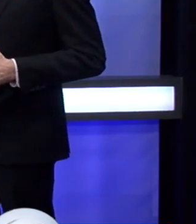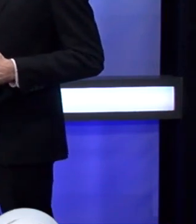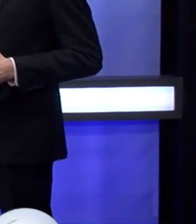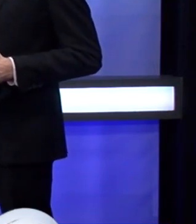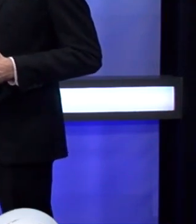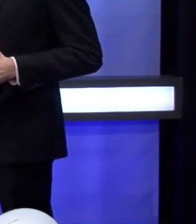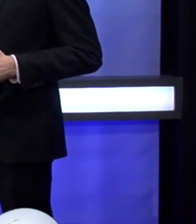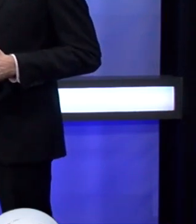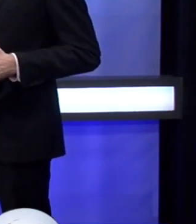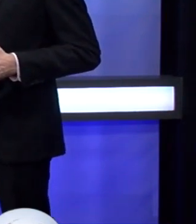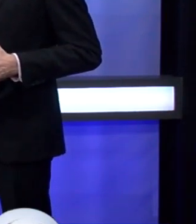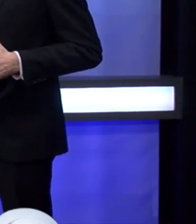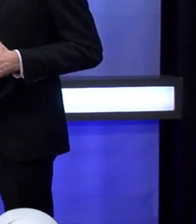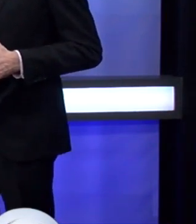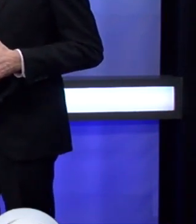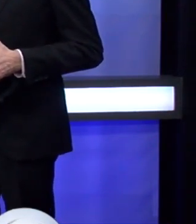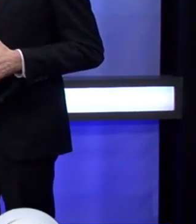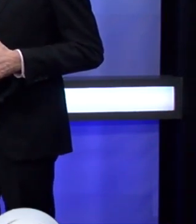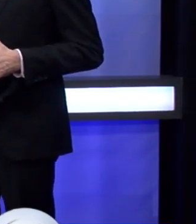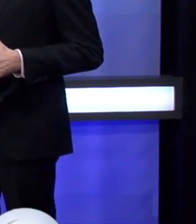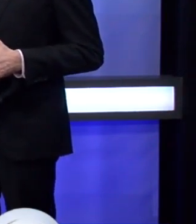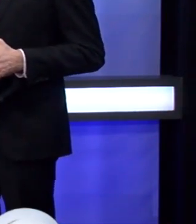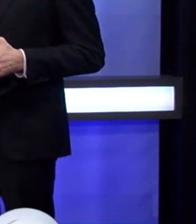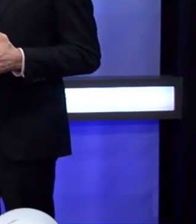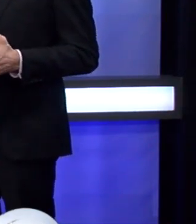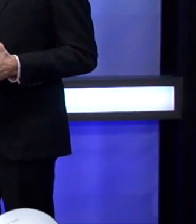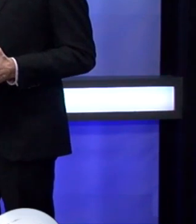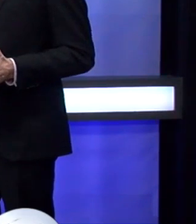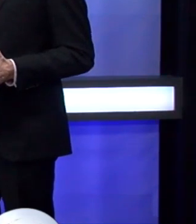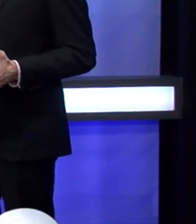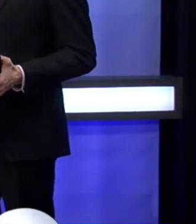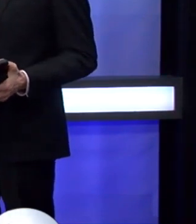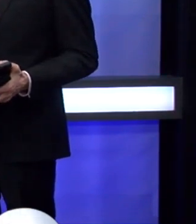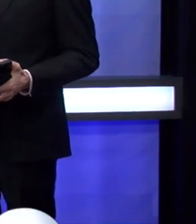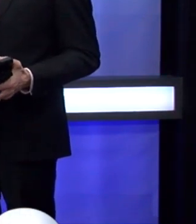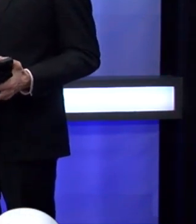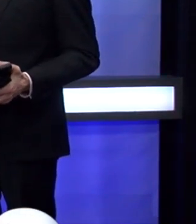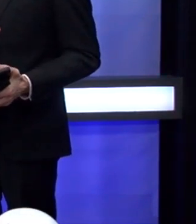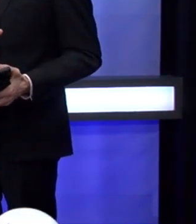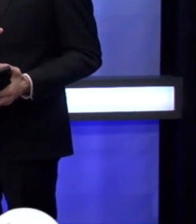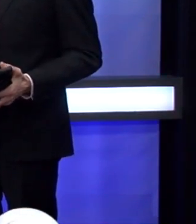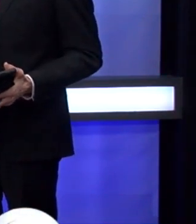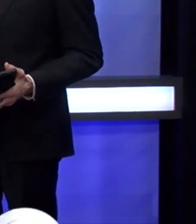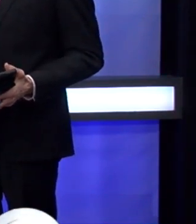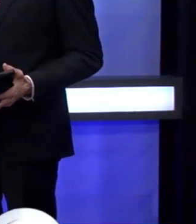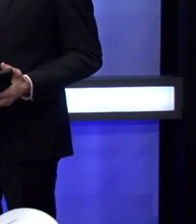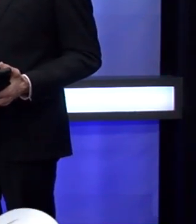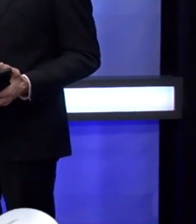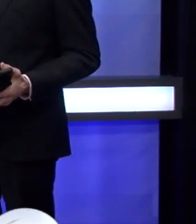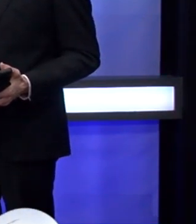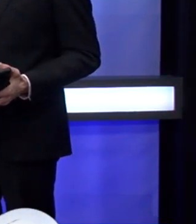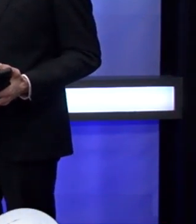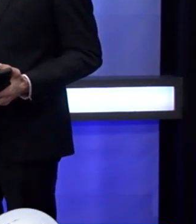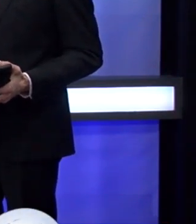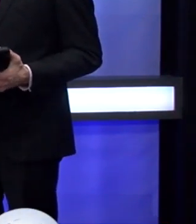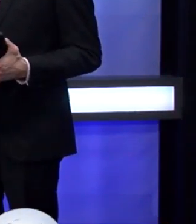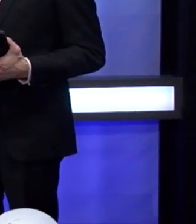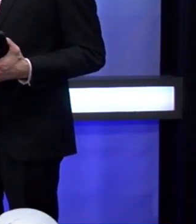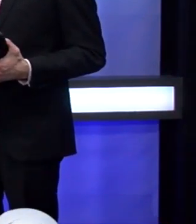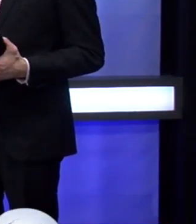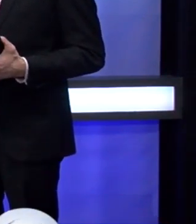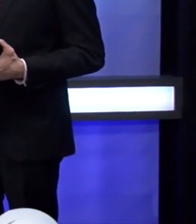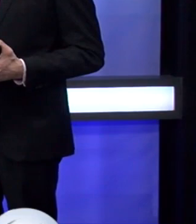course, usually a one-day affair. The governor says details will be coming over the next 3 days. But today, the overview, a roadmap to rebuild,